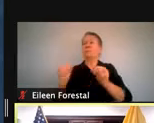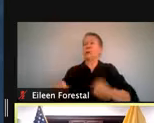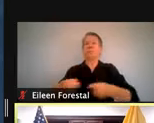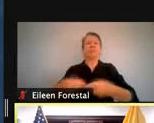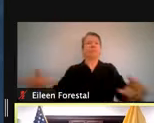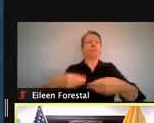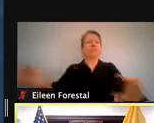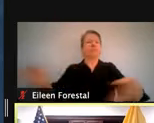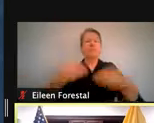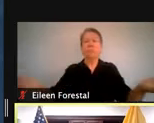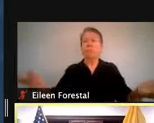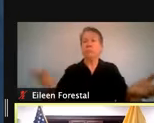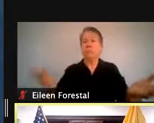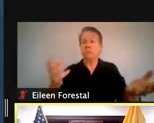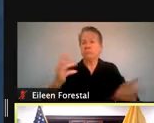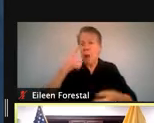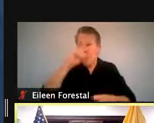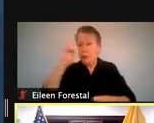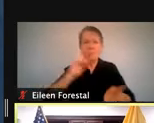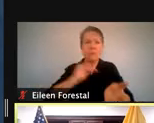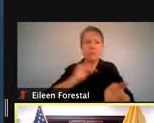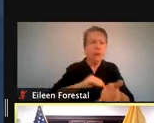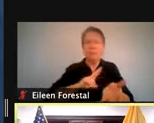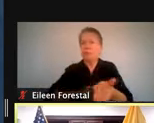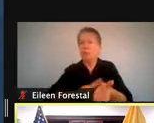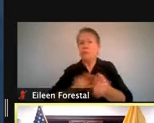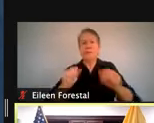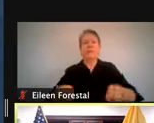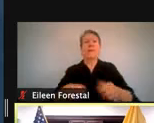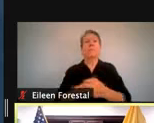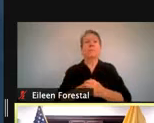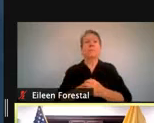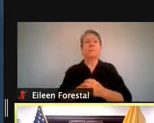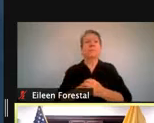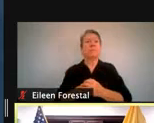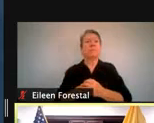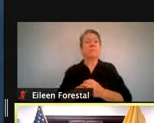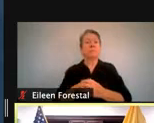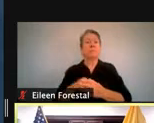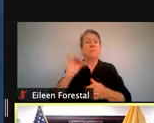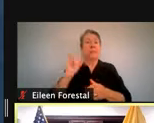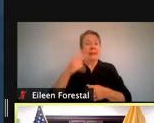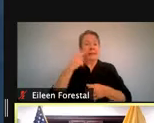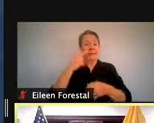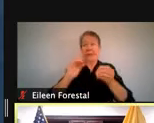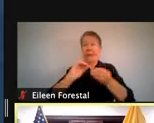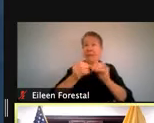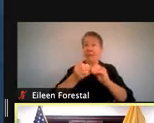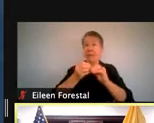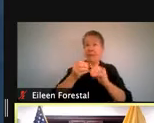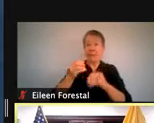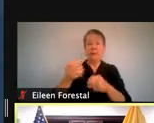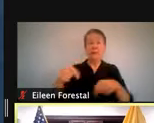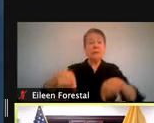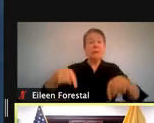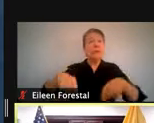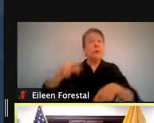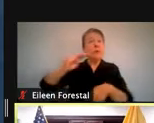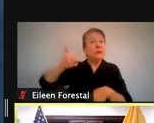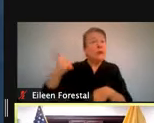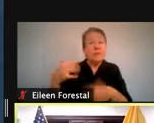tremendous figure. Look at this on the screen. Throughout the pandemic to date, the state of New Jersey has distributed, not in our stockpile,